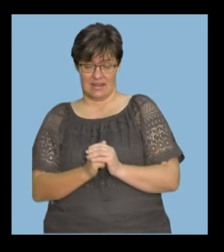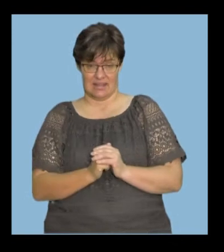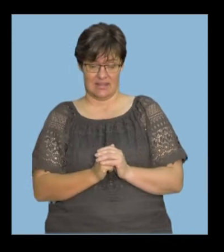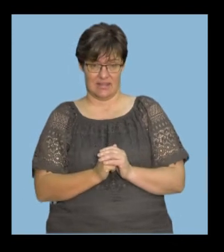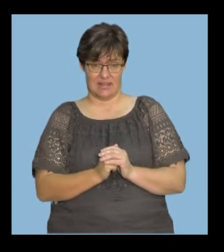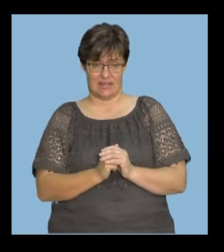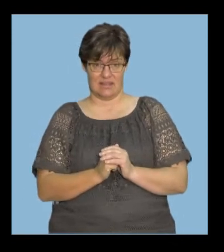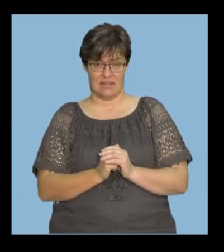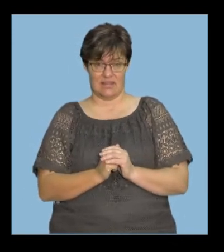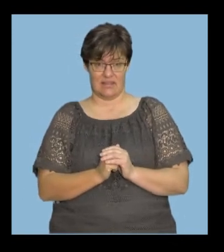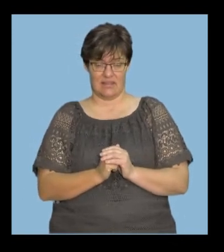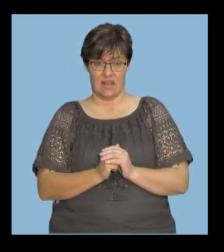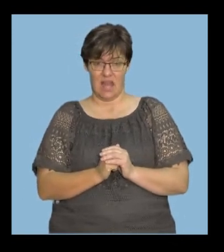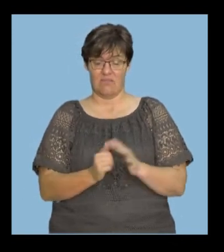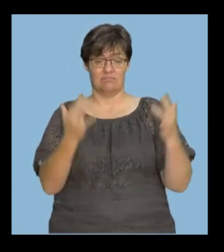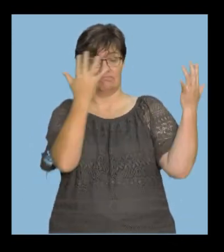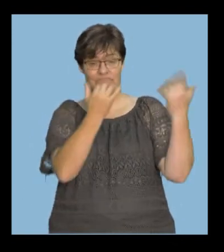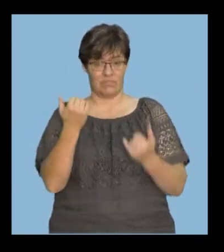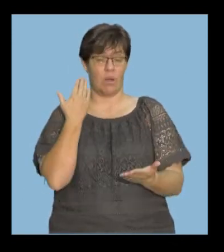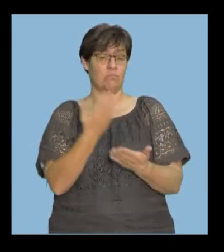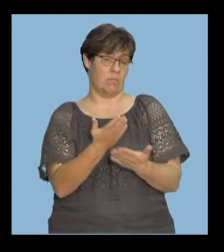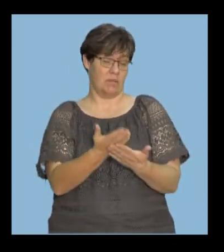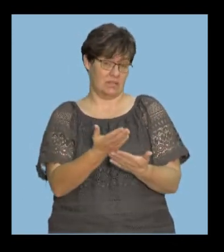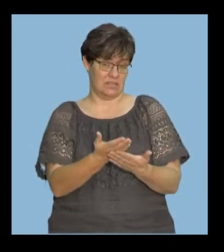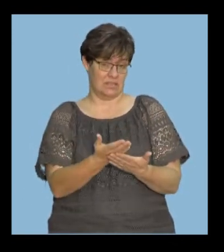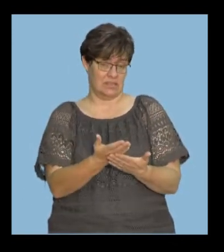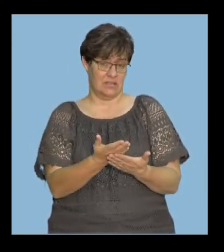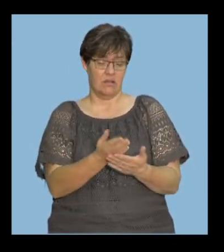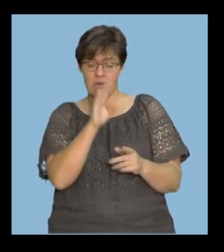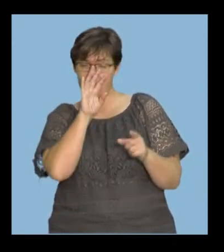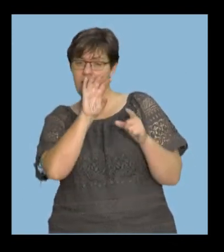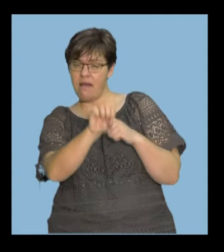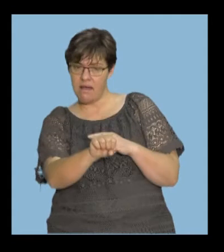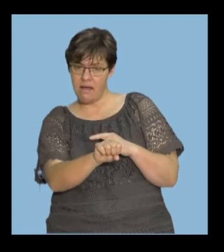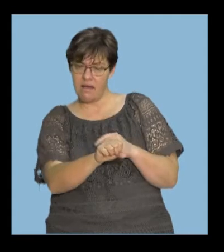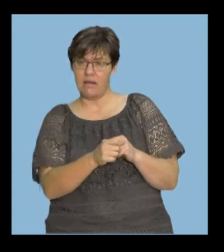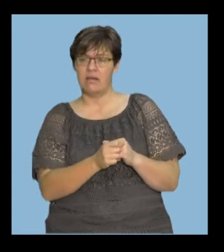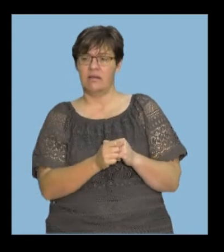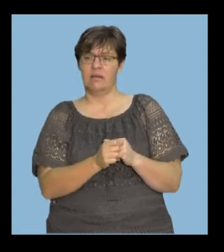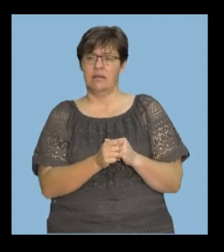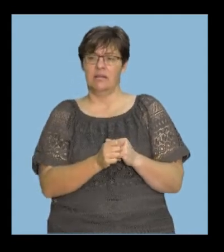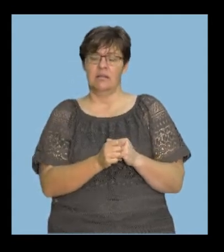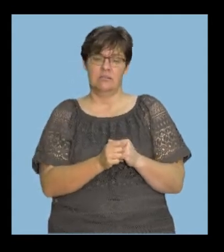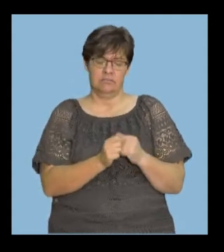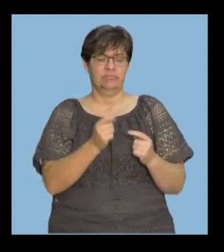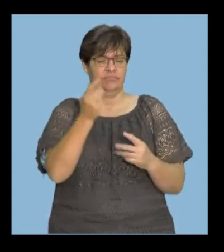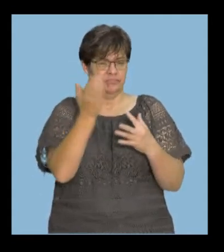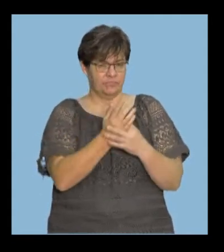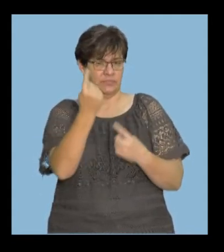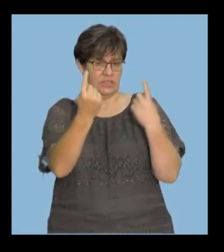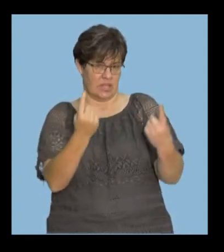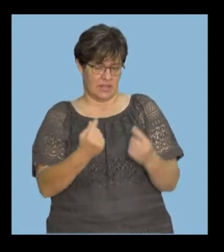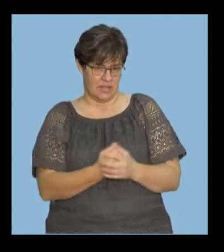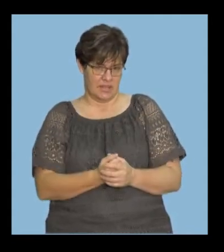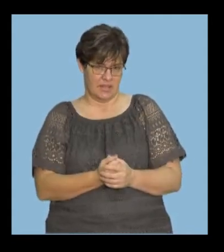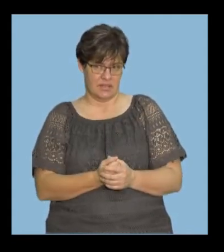10. And so if we were to calculate the probability, we'd recognize it's these two numbers divided by